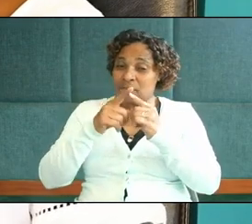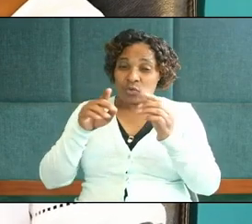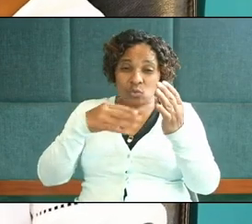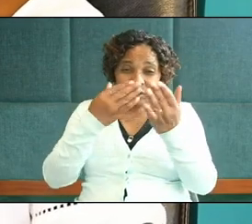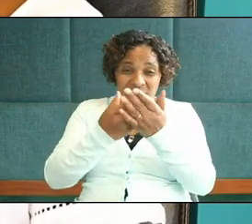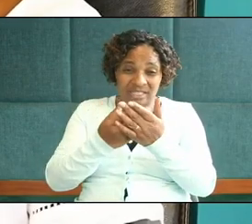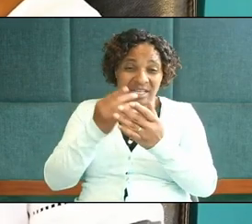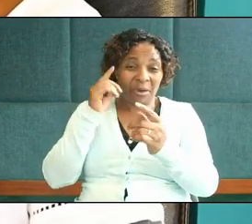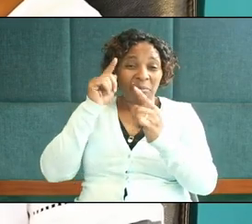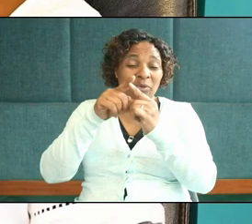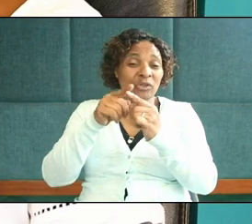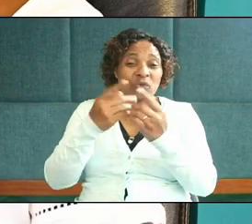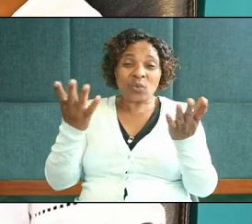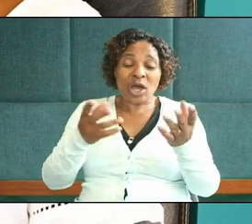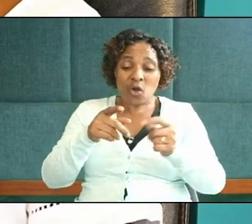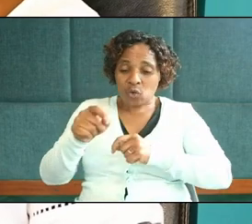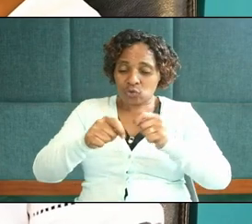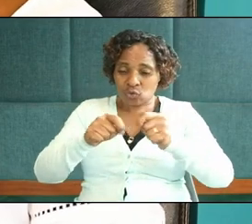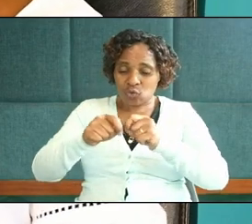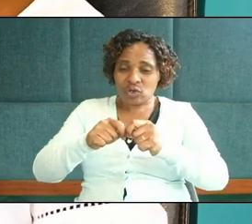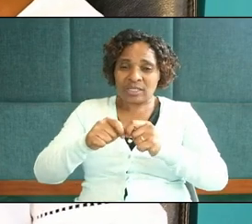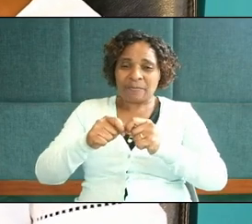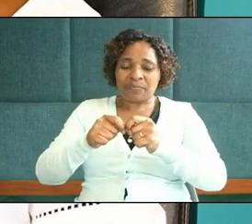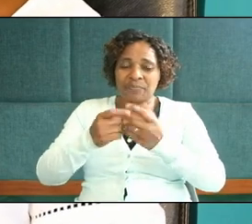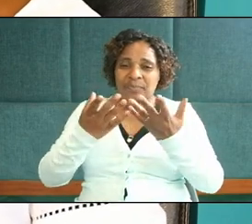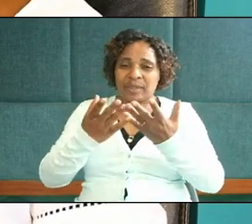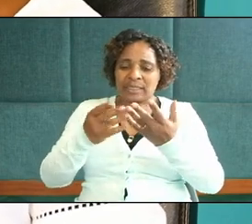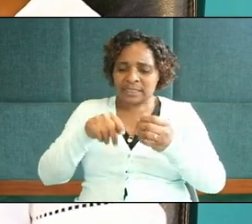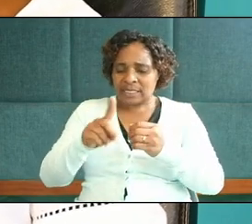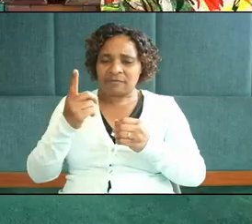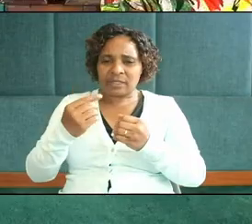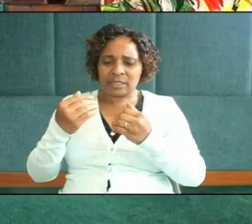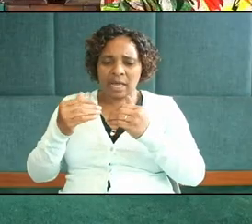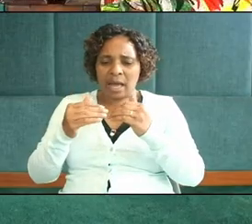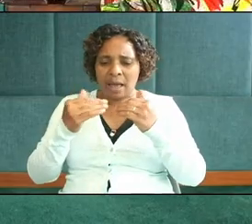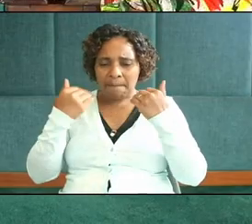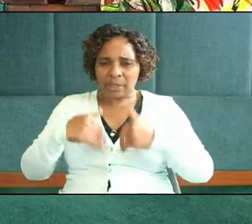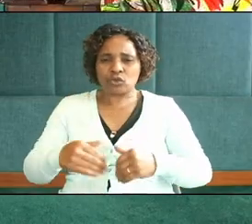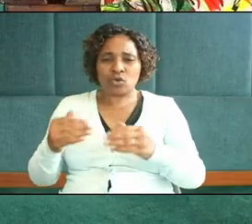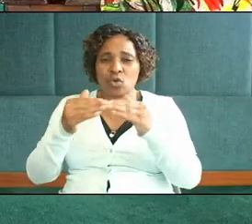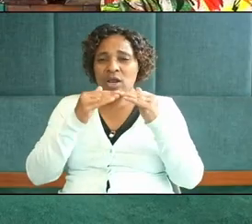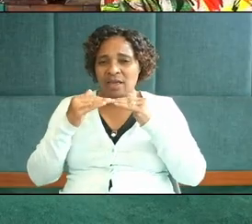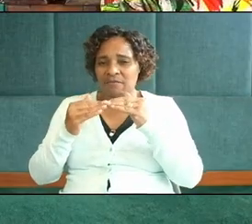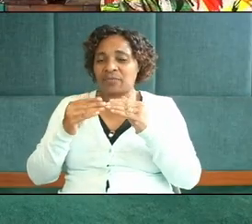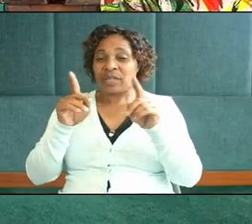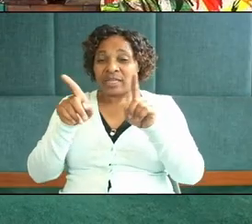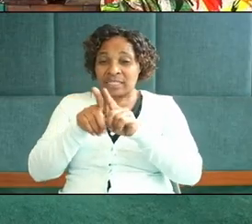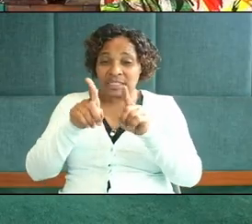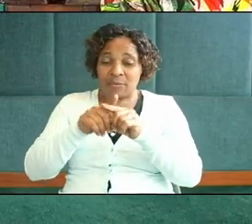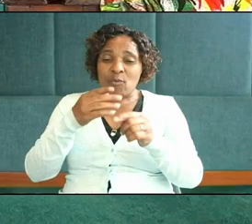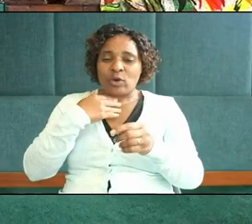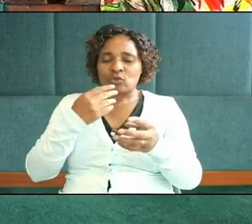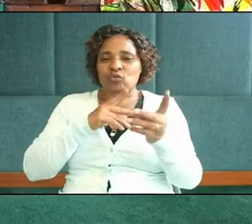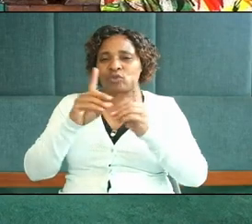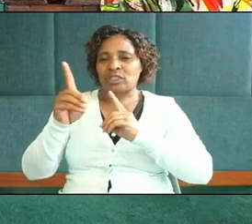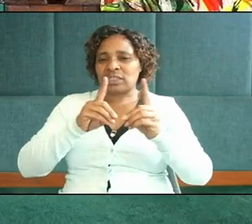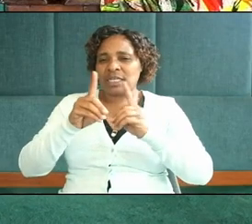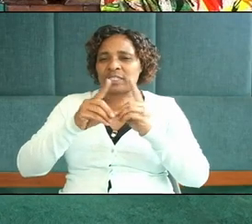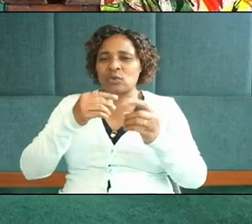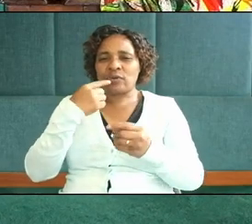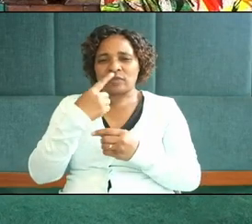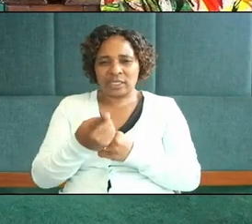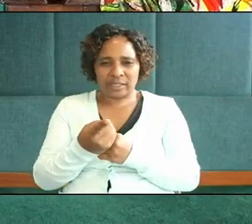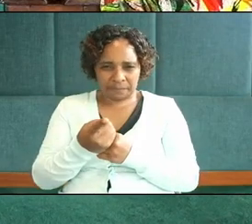control even ourselves at a personal level. Yeah. And I just also want us to discuss, you've said